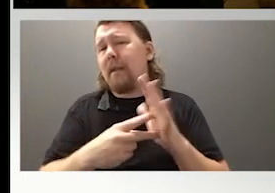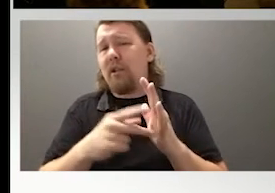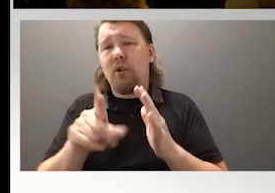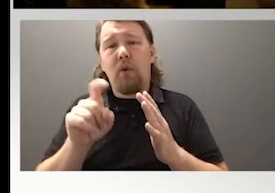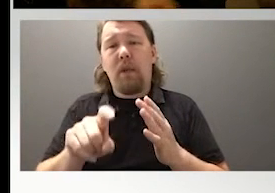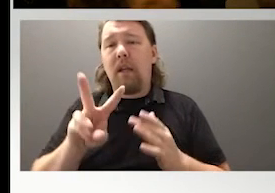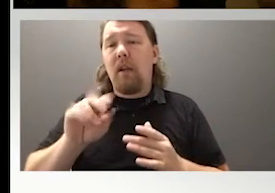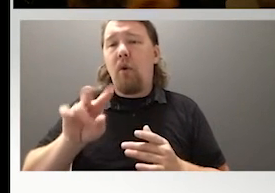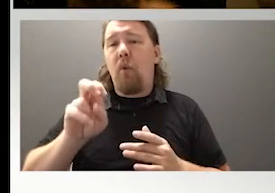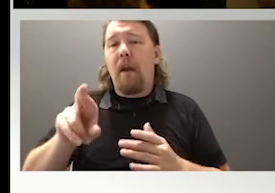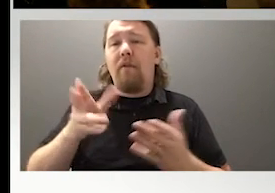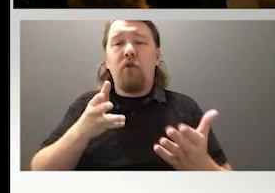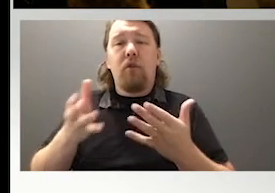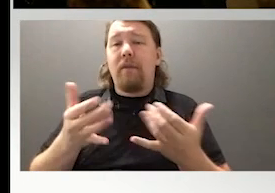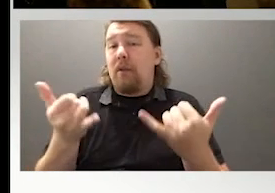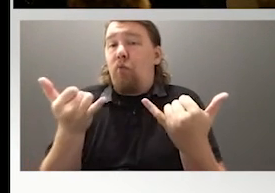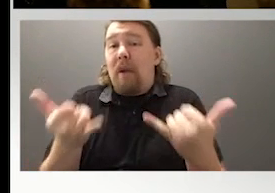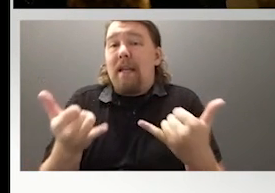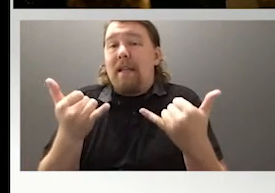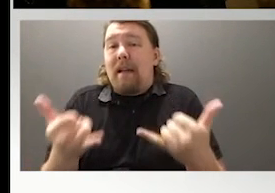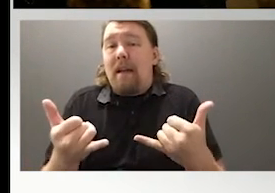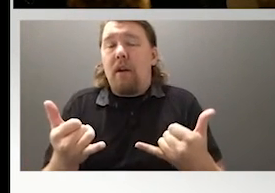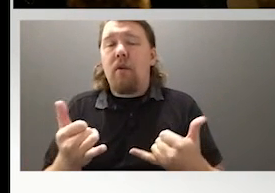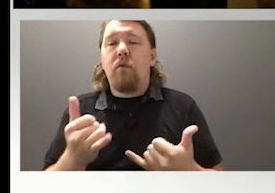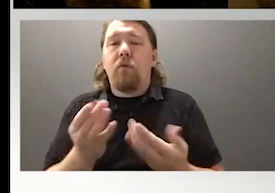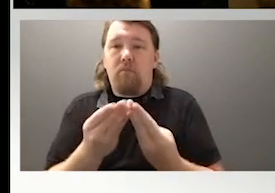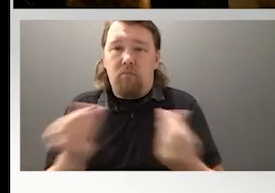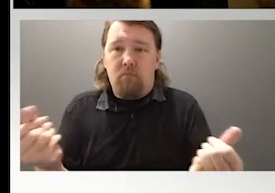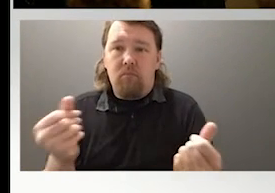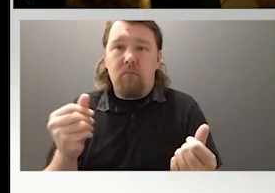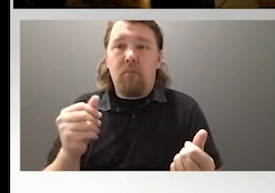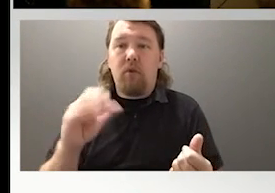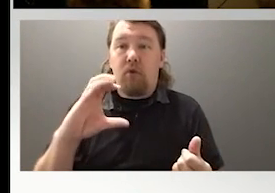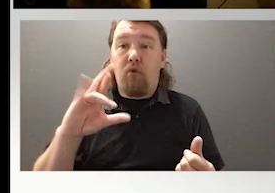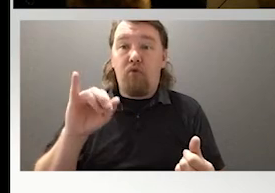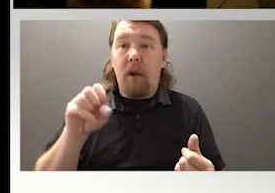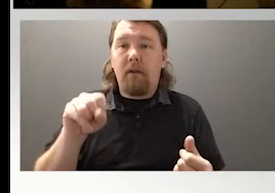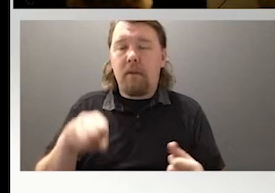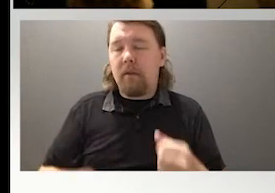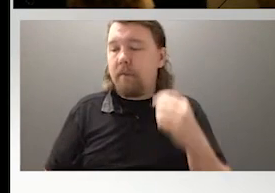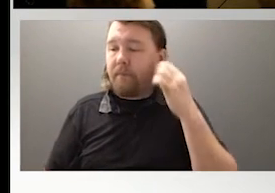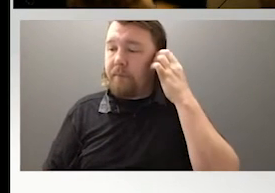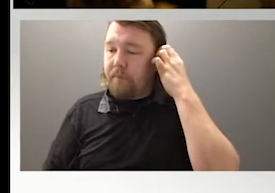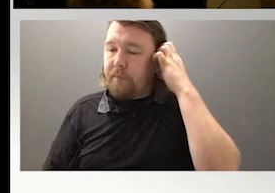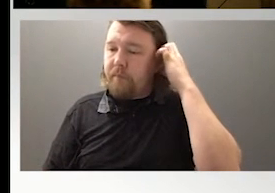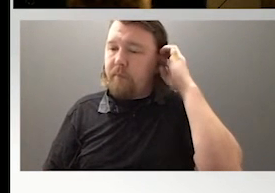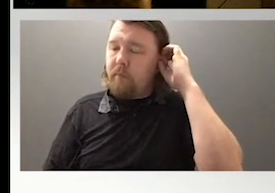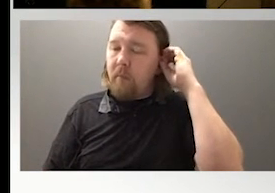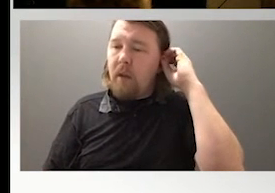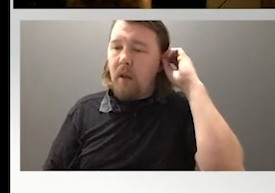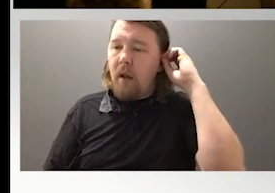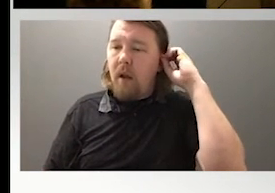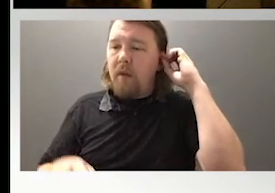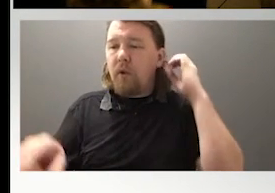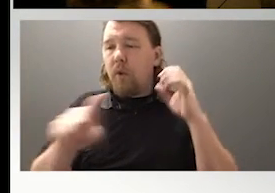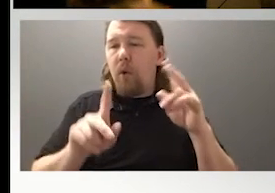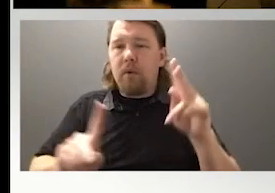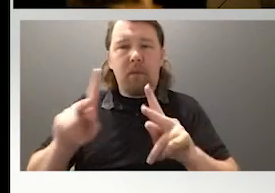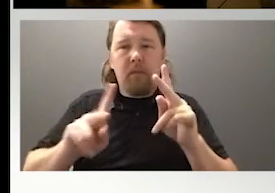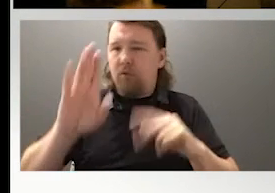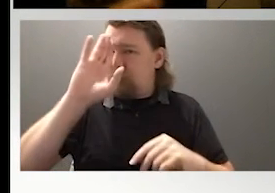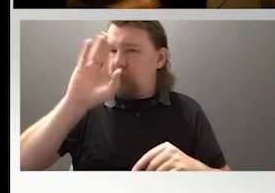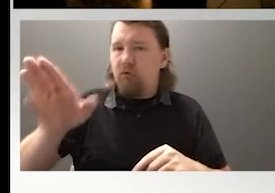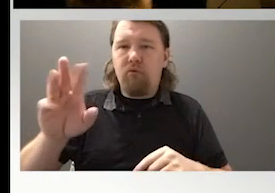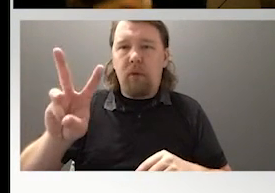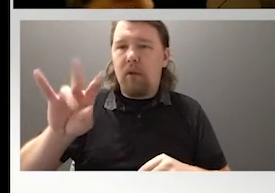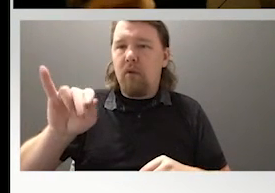waiver services immediately to alleviate the crisis situation. So those individuals go straight to the waiver.